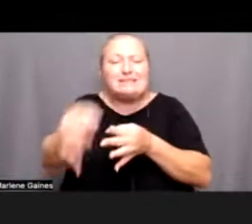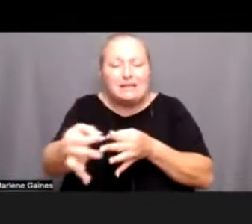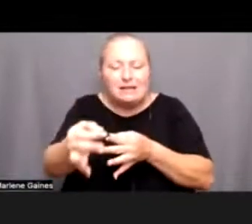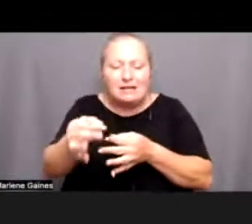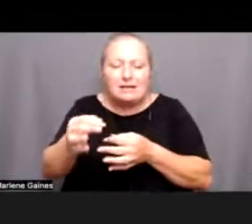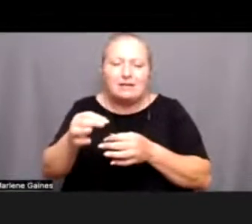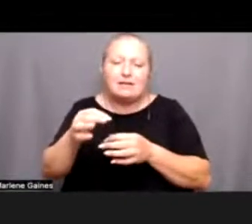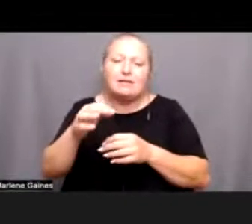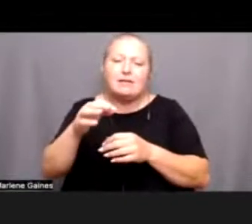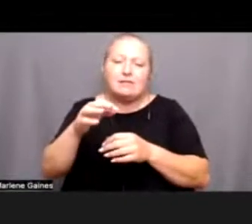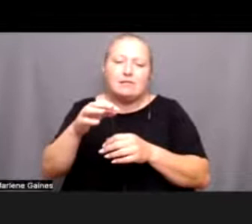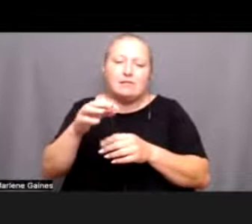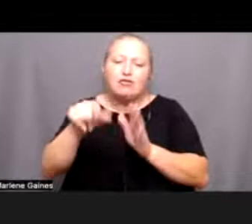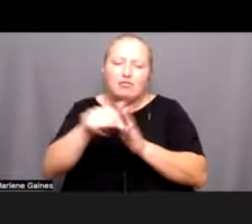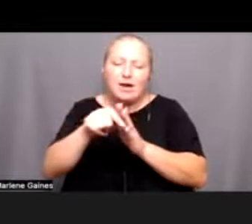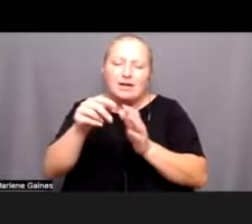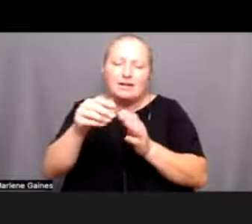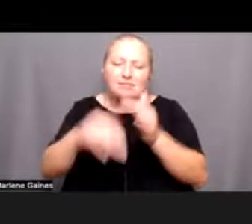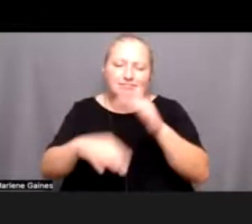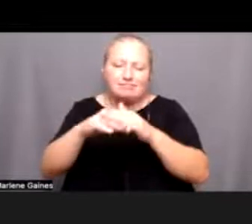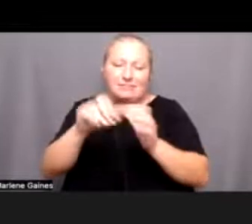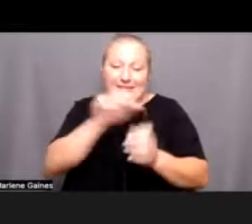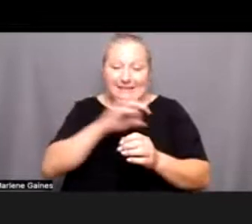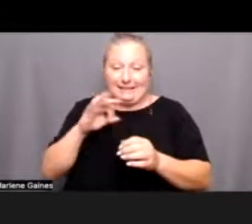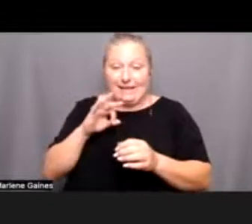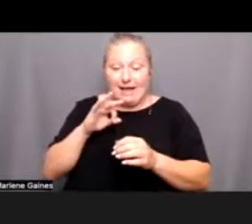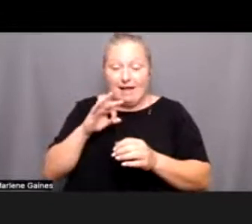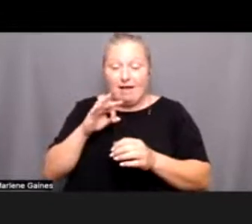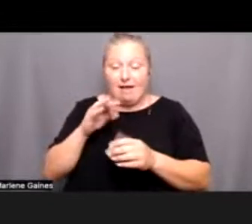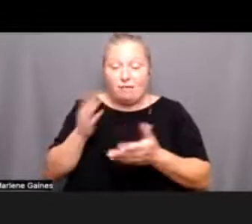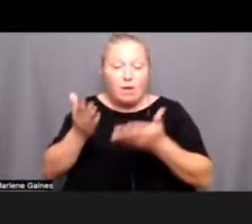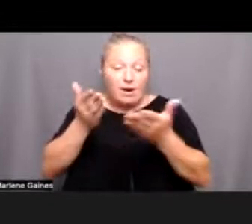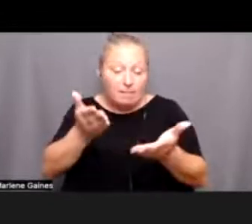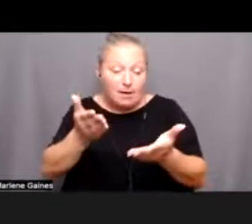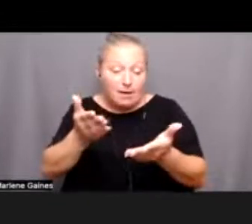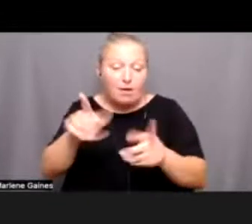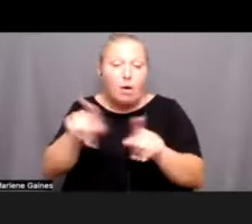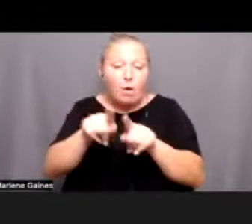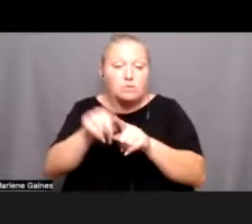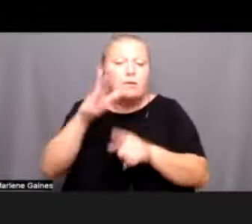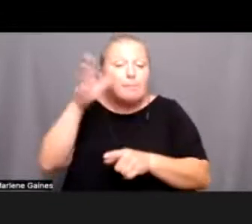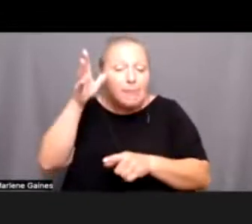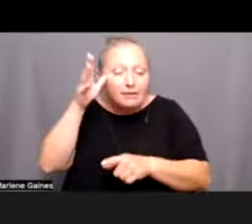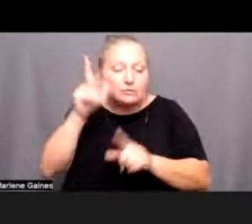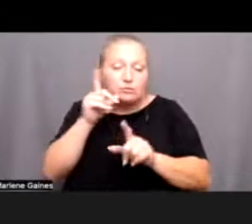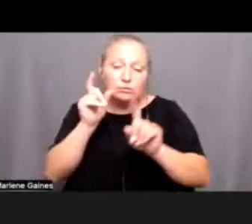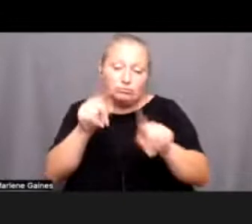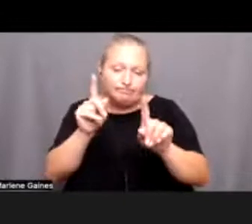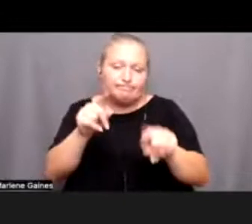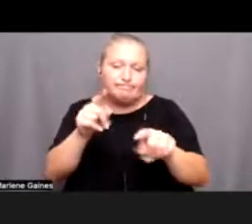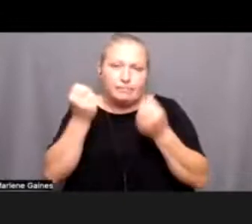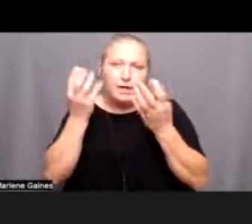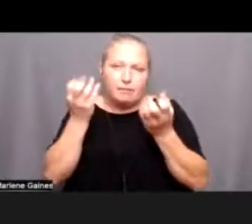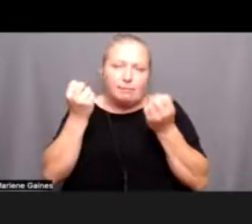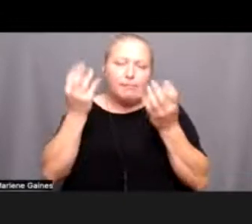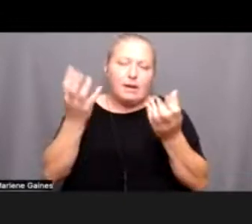would be staff who has made those recommendations, but also parents who've attended the